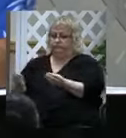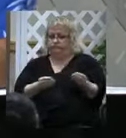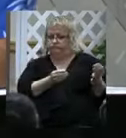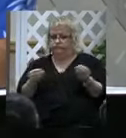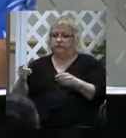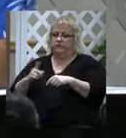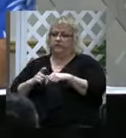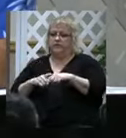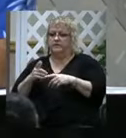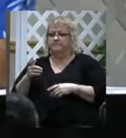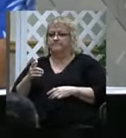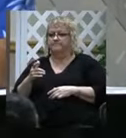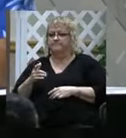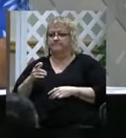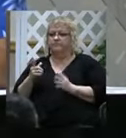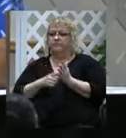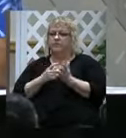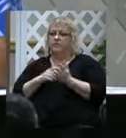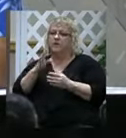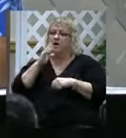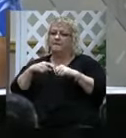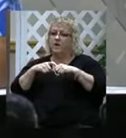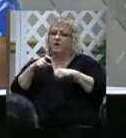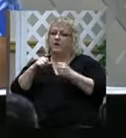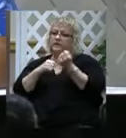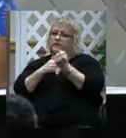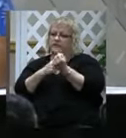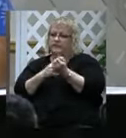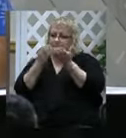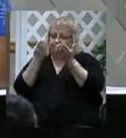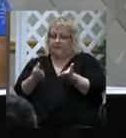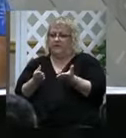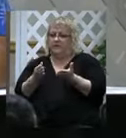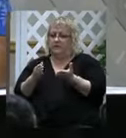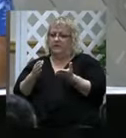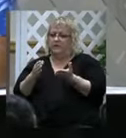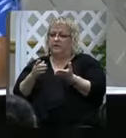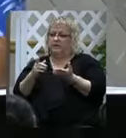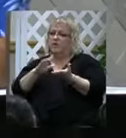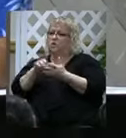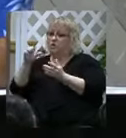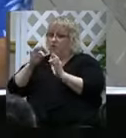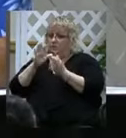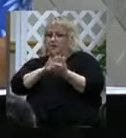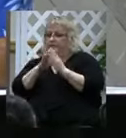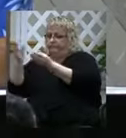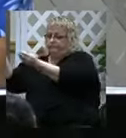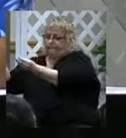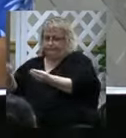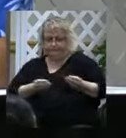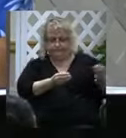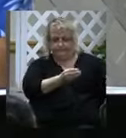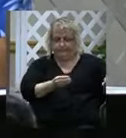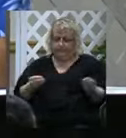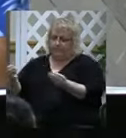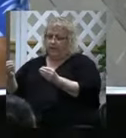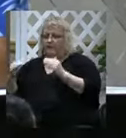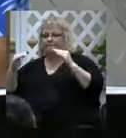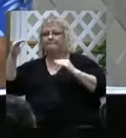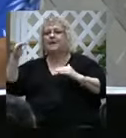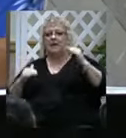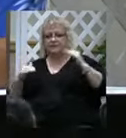tardiness. We talked about advocating or just being that bridge is a big issue, that finding that fine balance. I mean, we've